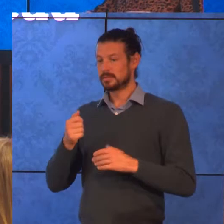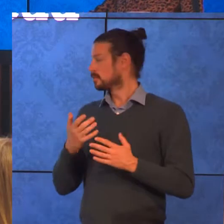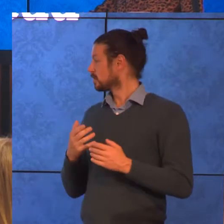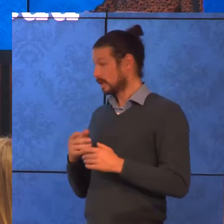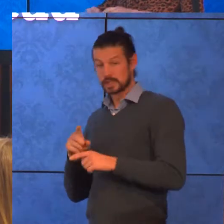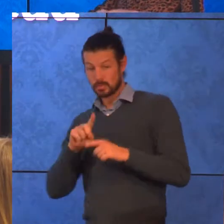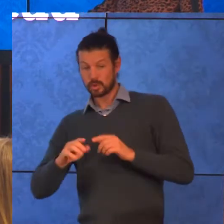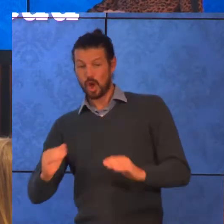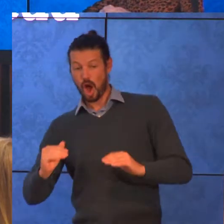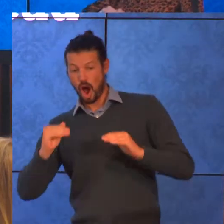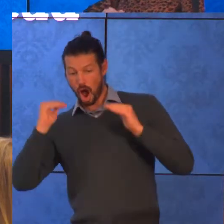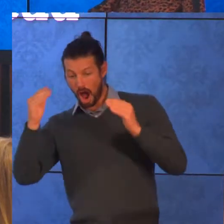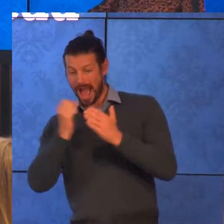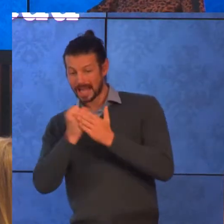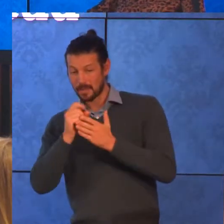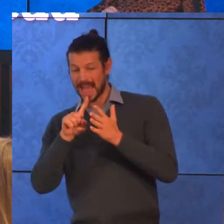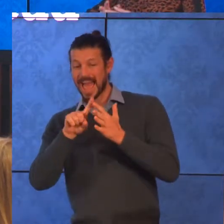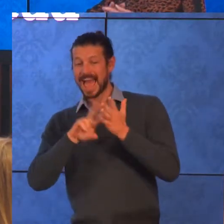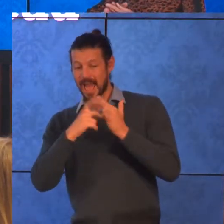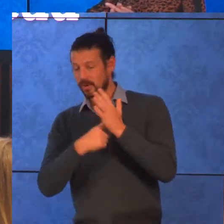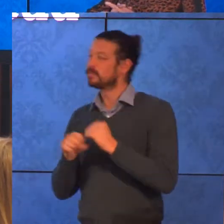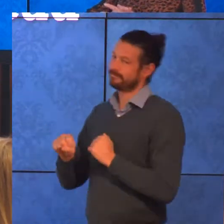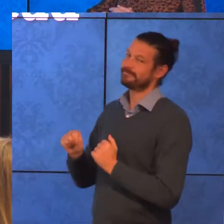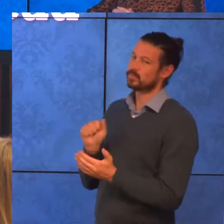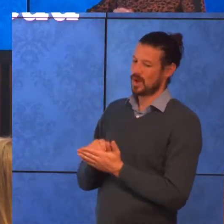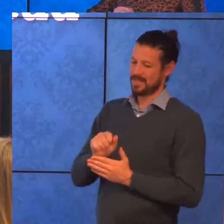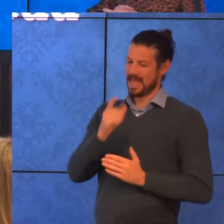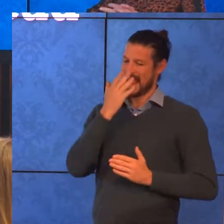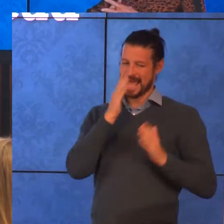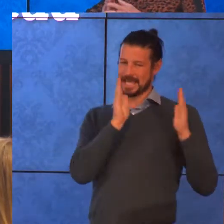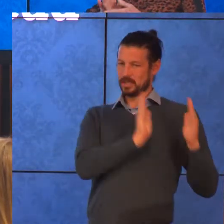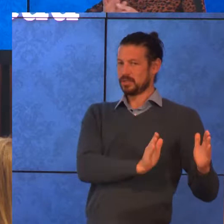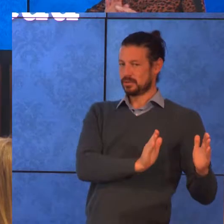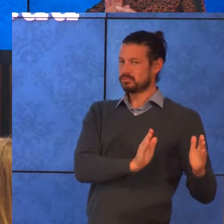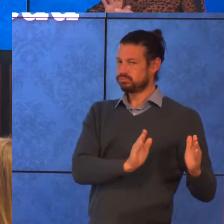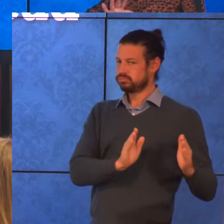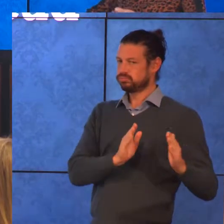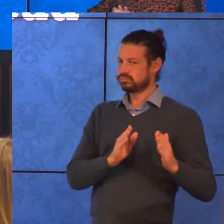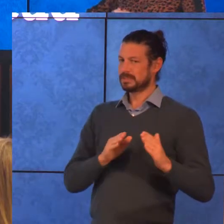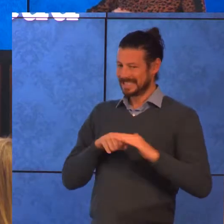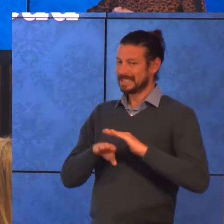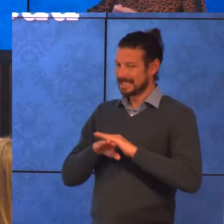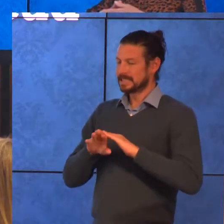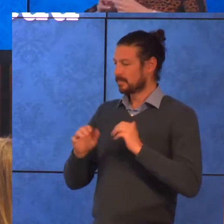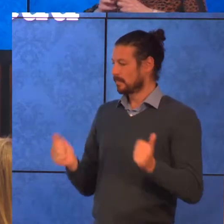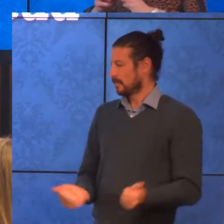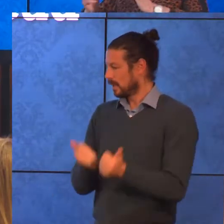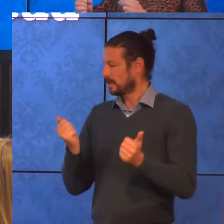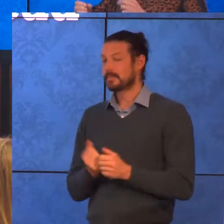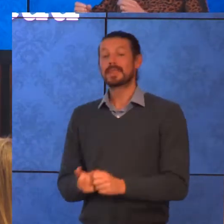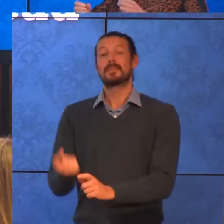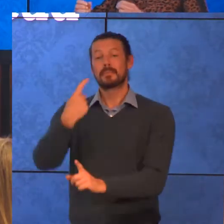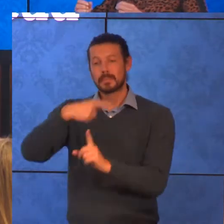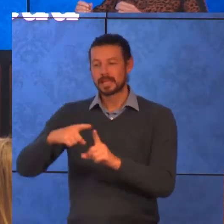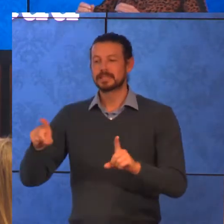highest quarter ever. Highest quarter. Yeah, for that age group. So that, combined with the rollout of